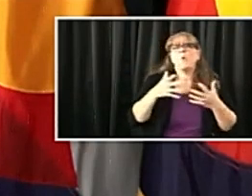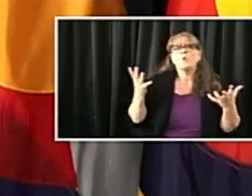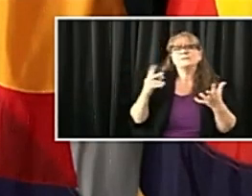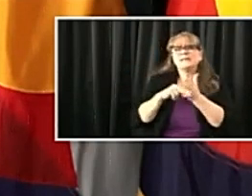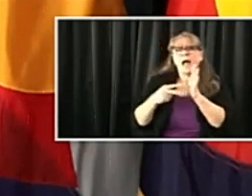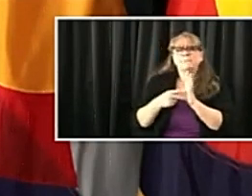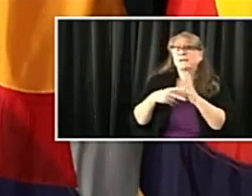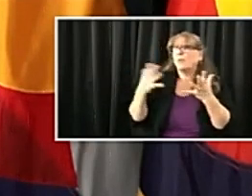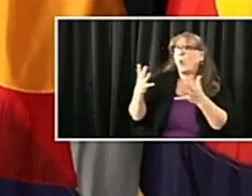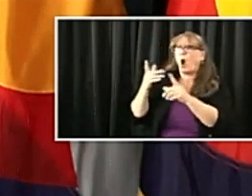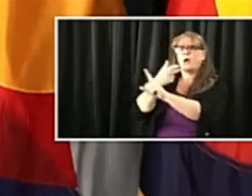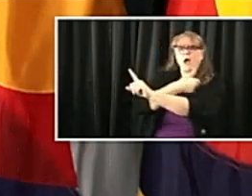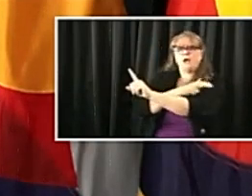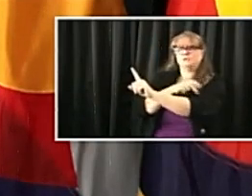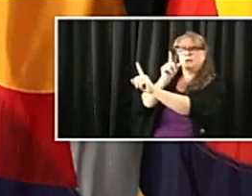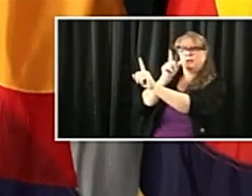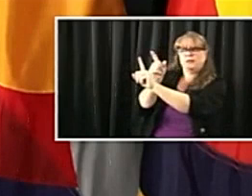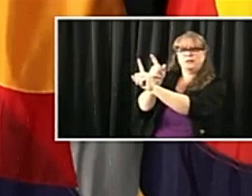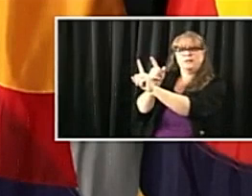from COVID-19.